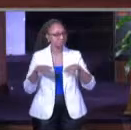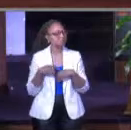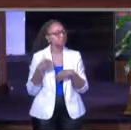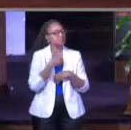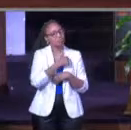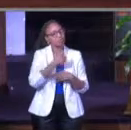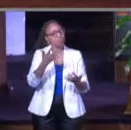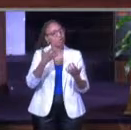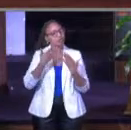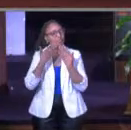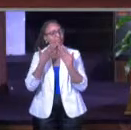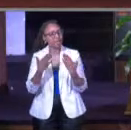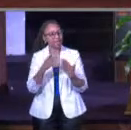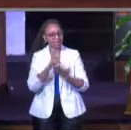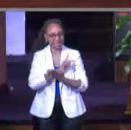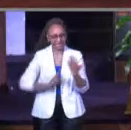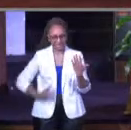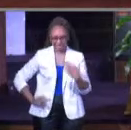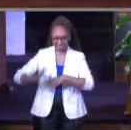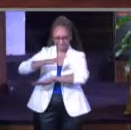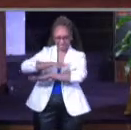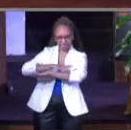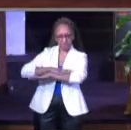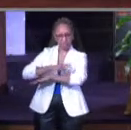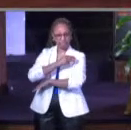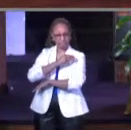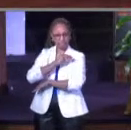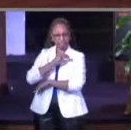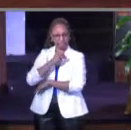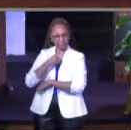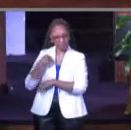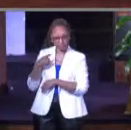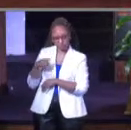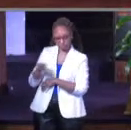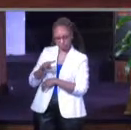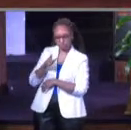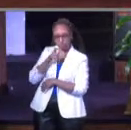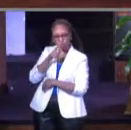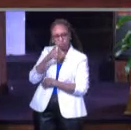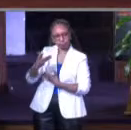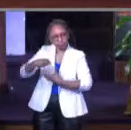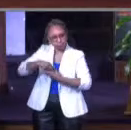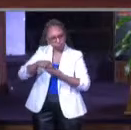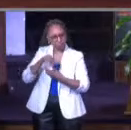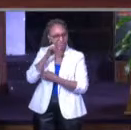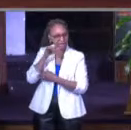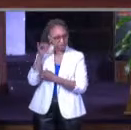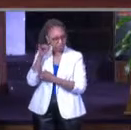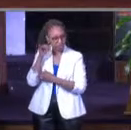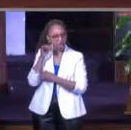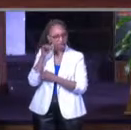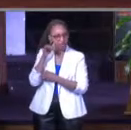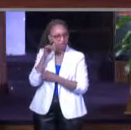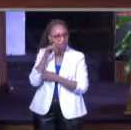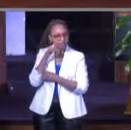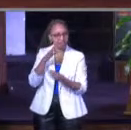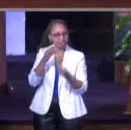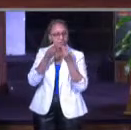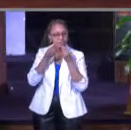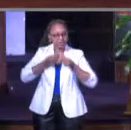want to thank the King's Table Ministry and all who took part on yesterday's food